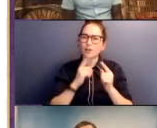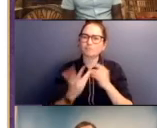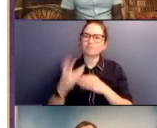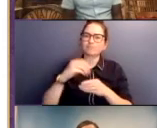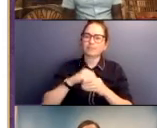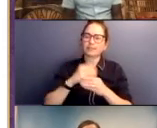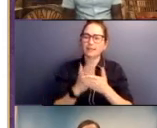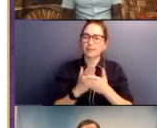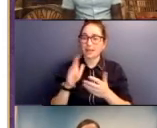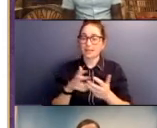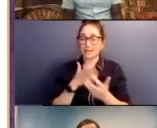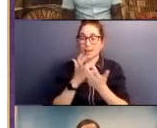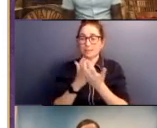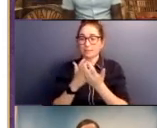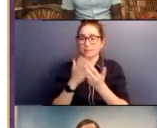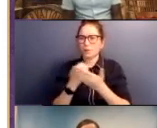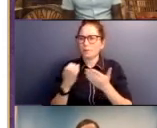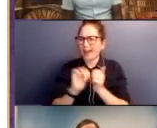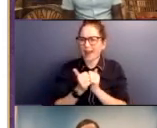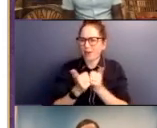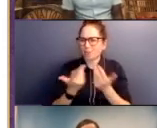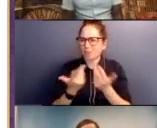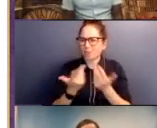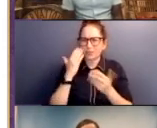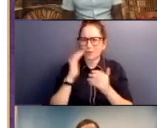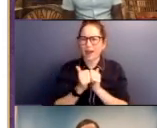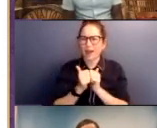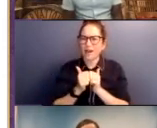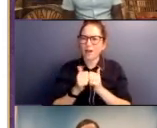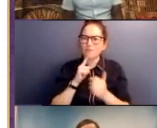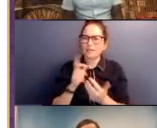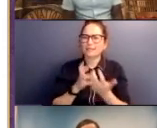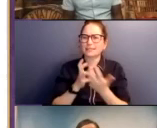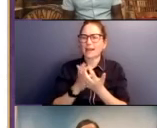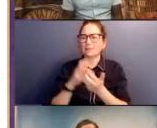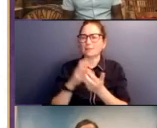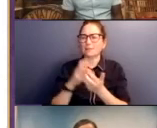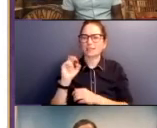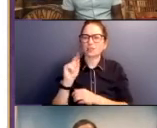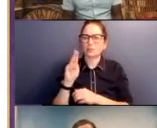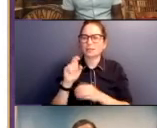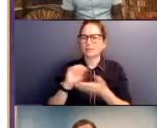students, how would we go about that? How do we make adaptive instruments inclusive?